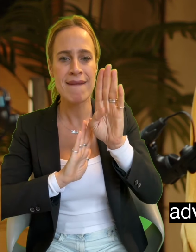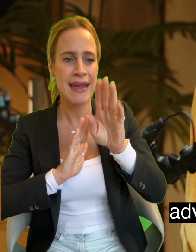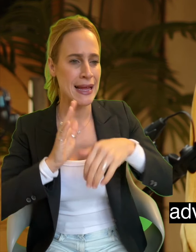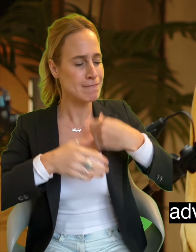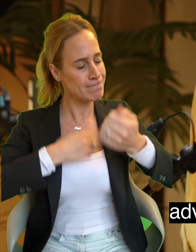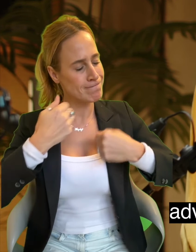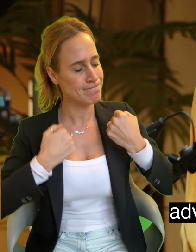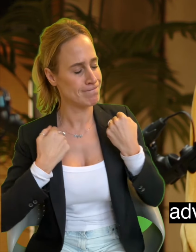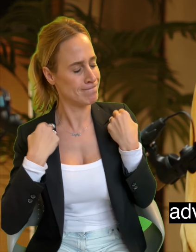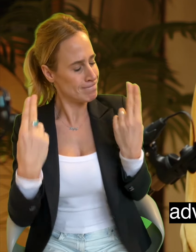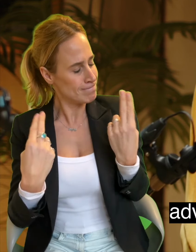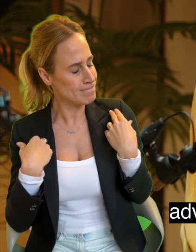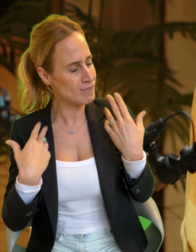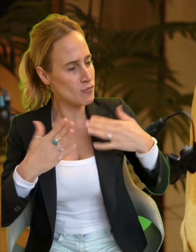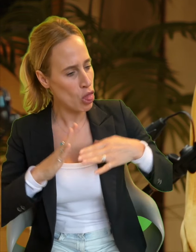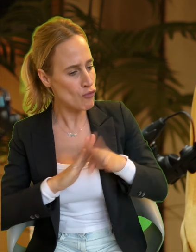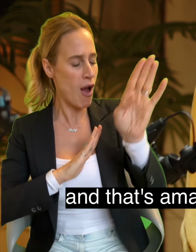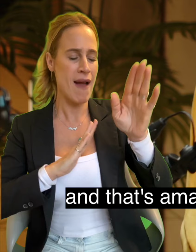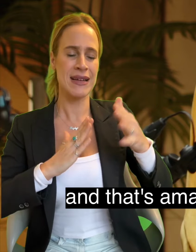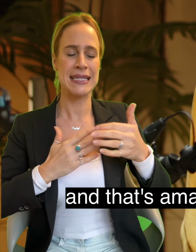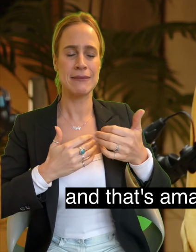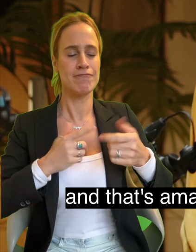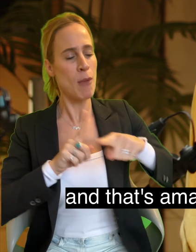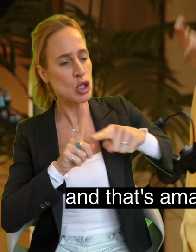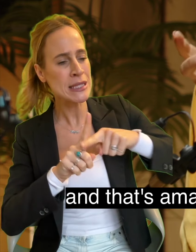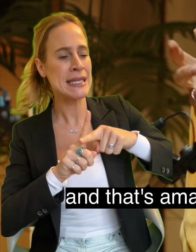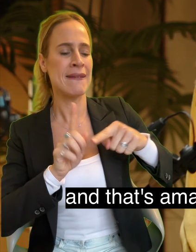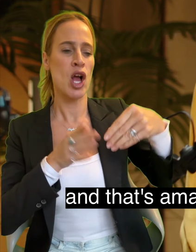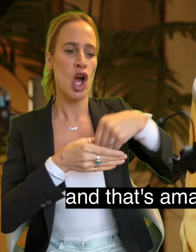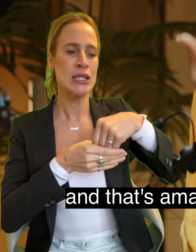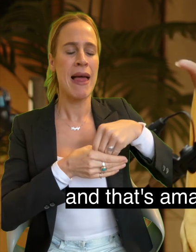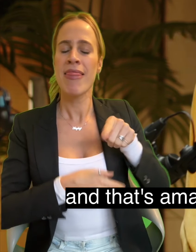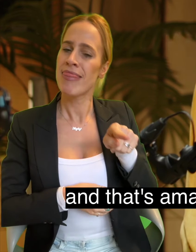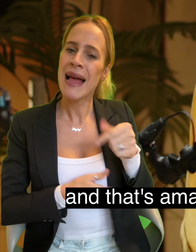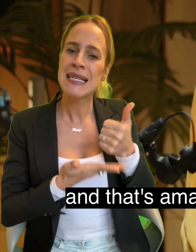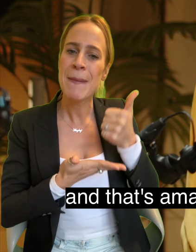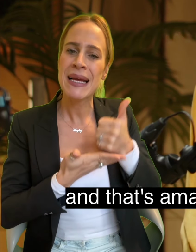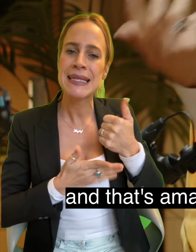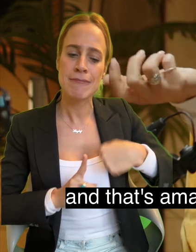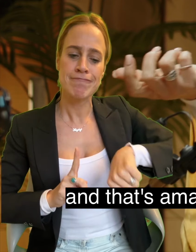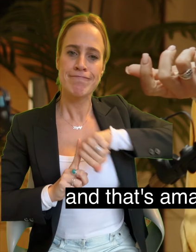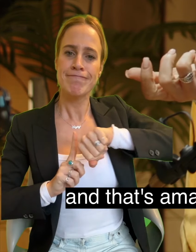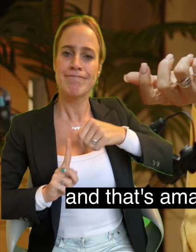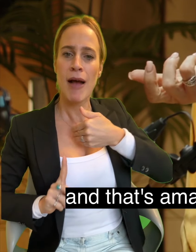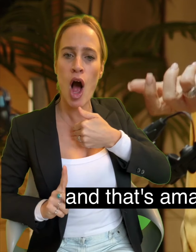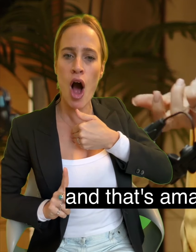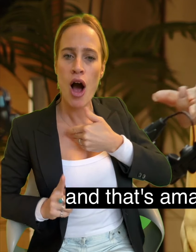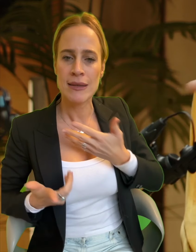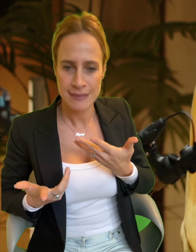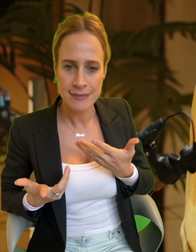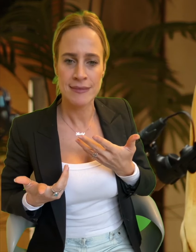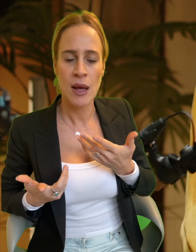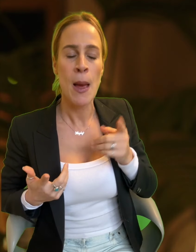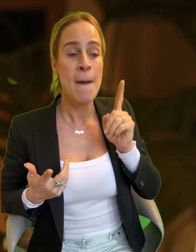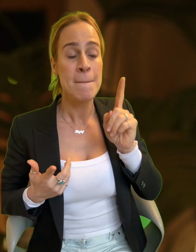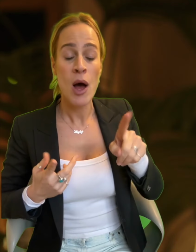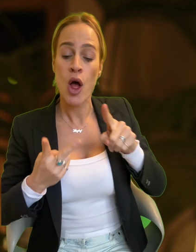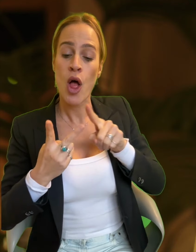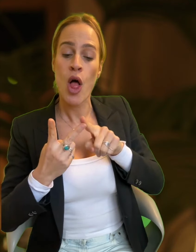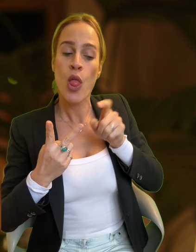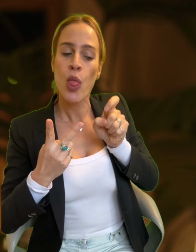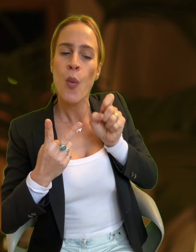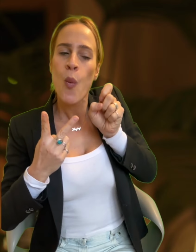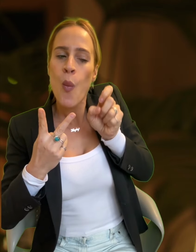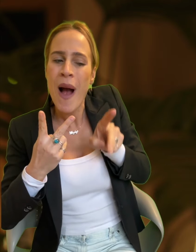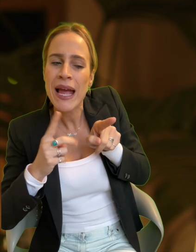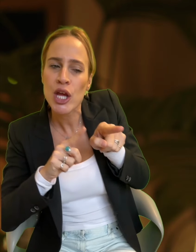they're thriving and they're striving, and then that's amazing and that touches people, and that's going to touch people all day, every day. But the way you do